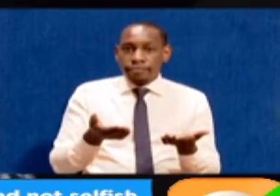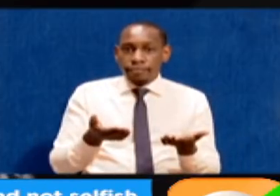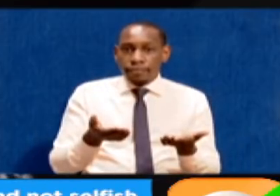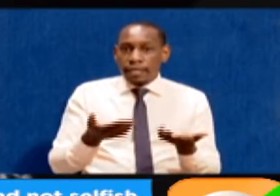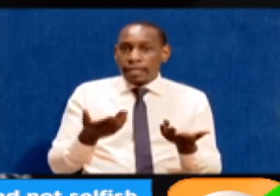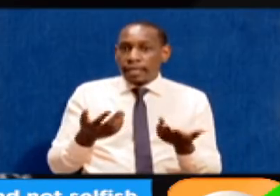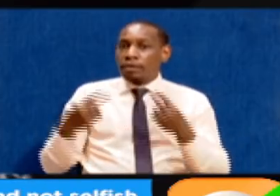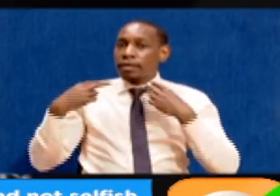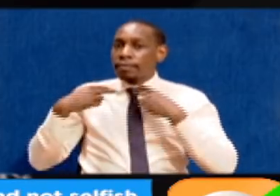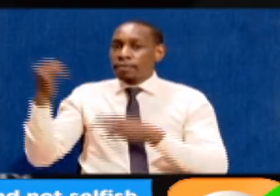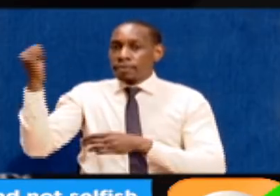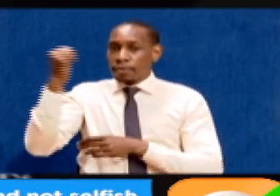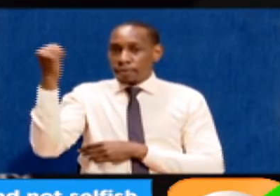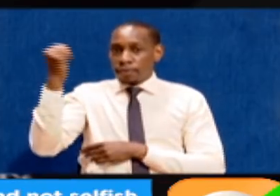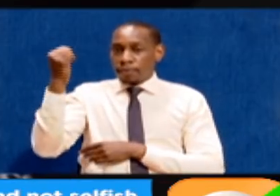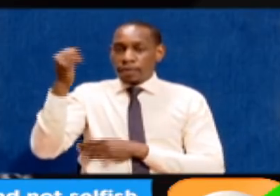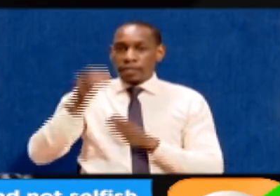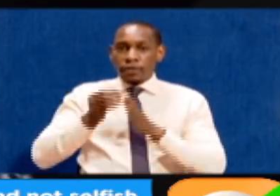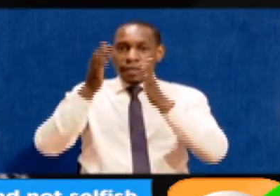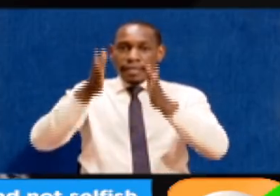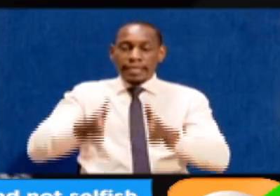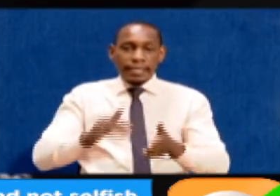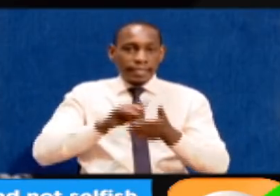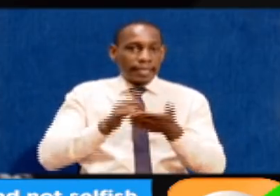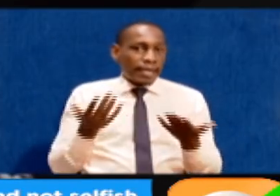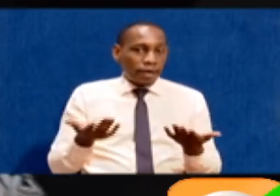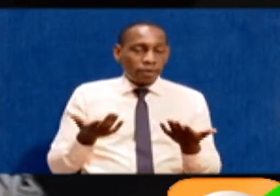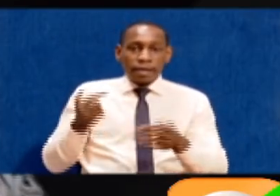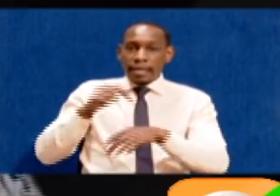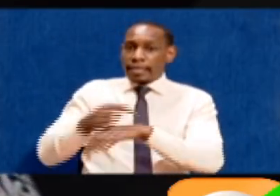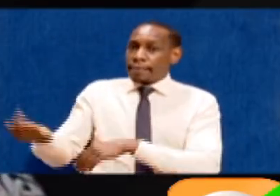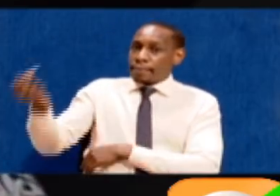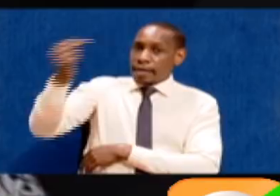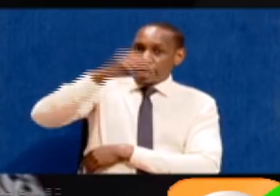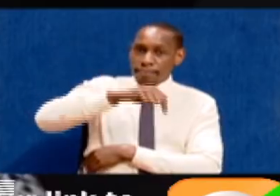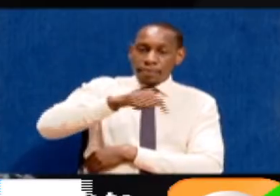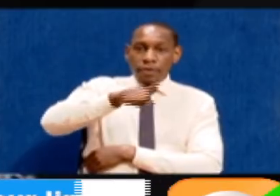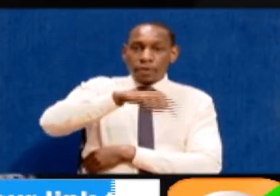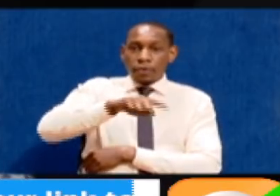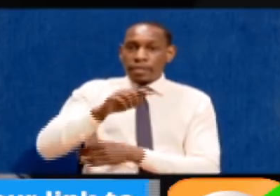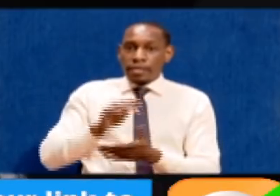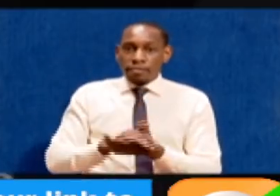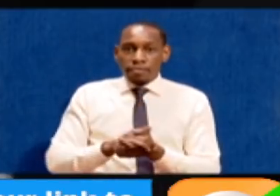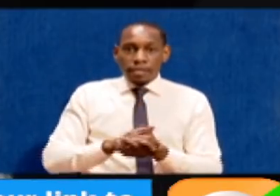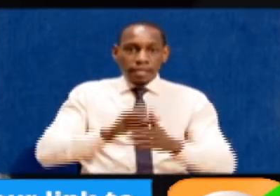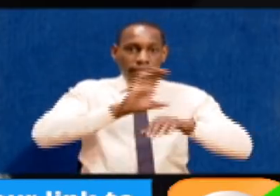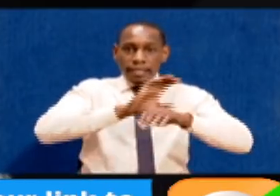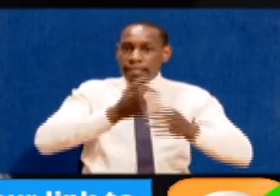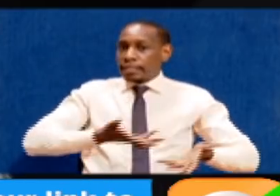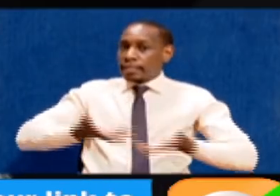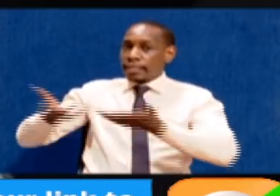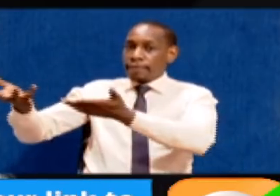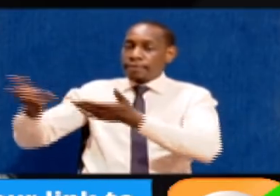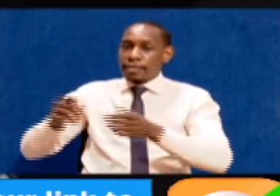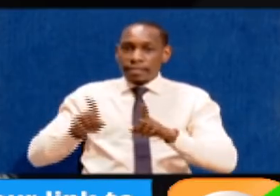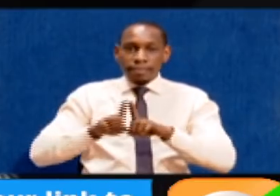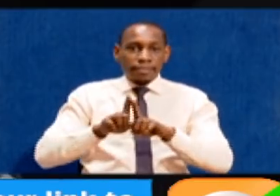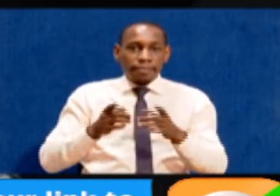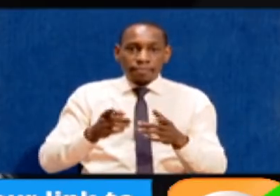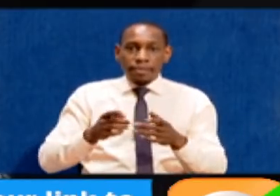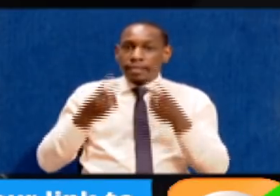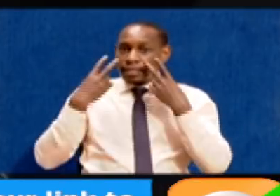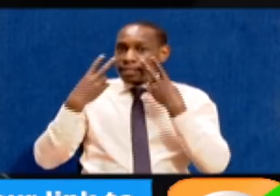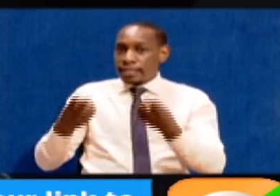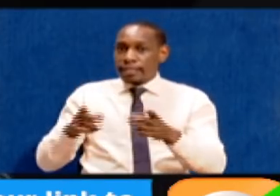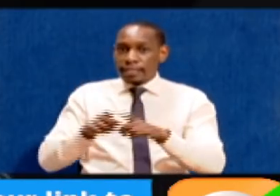to political leaders, so that when they come in, then we release the church to them. And sometimes